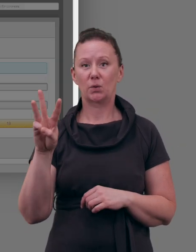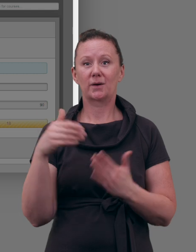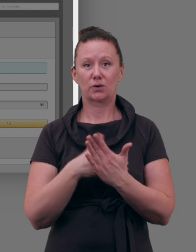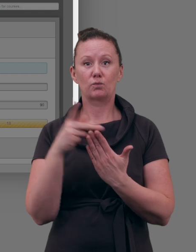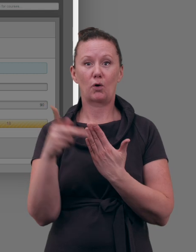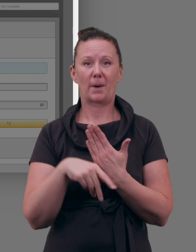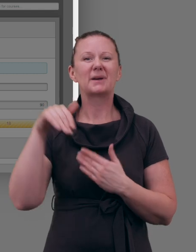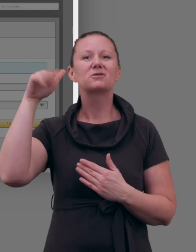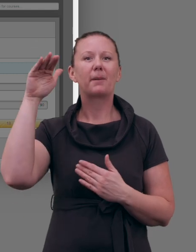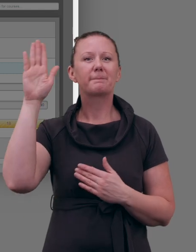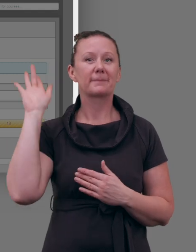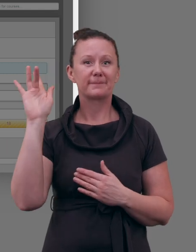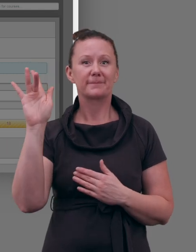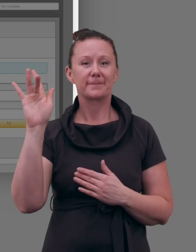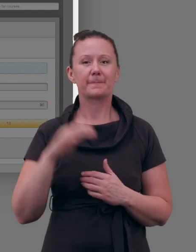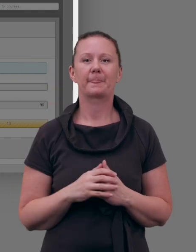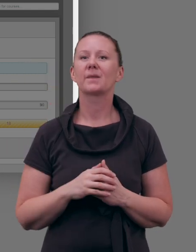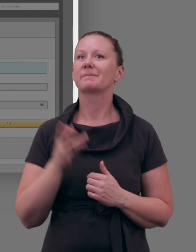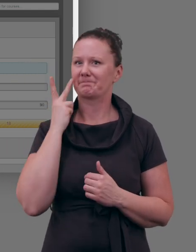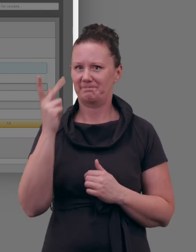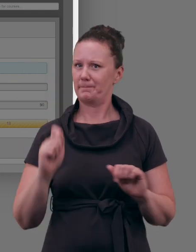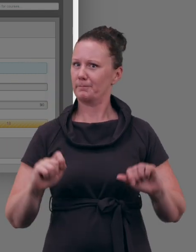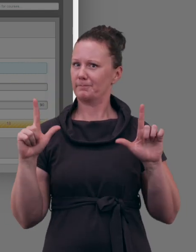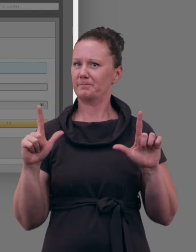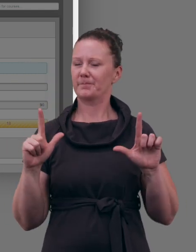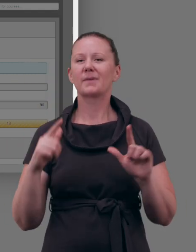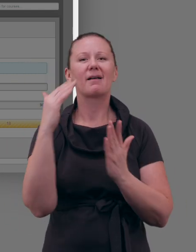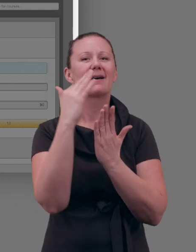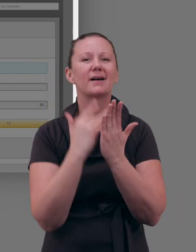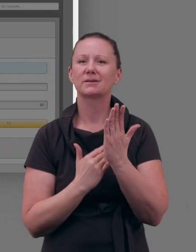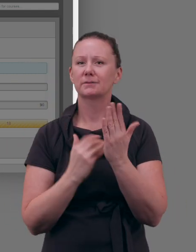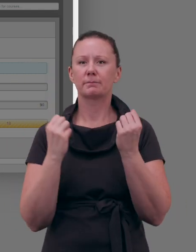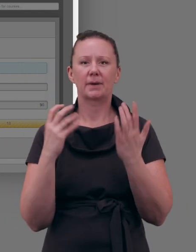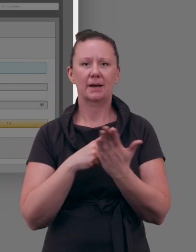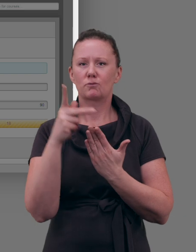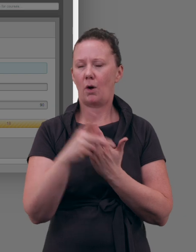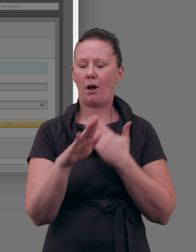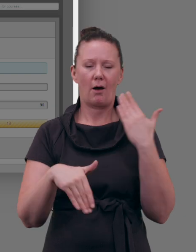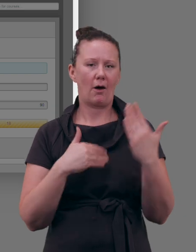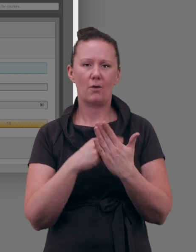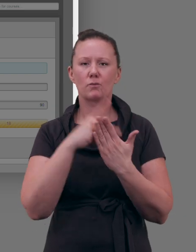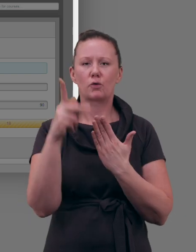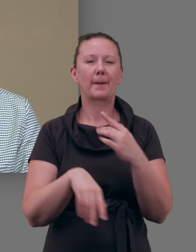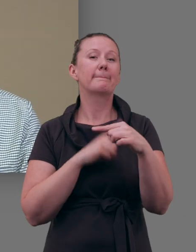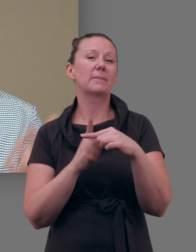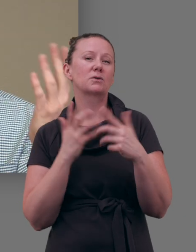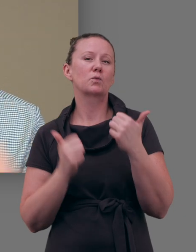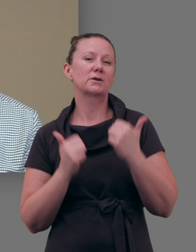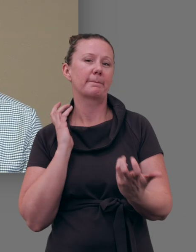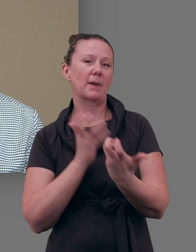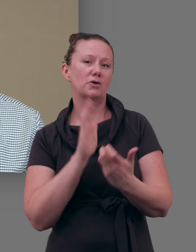A list of programs related to your program will be displayed, along with all other available programs.